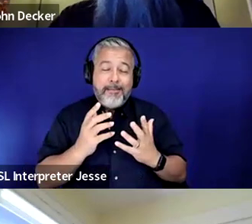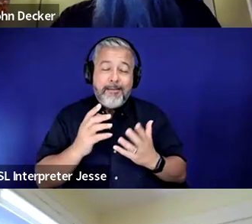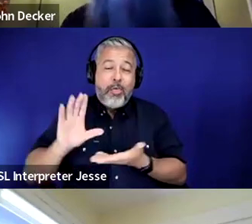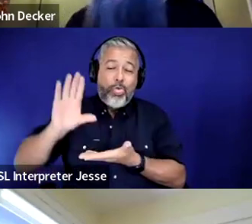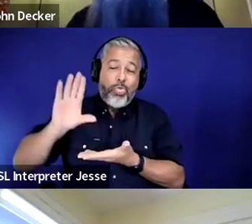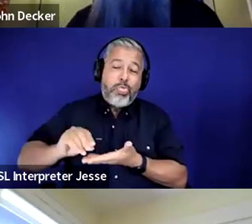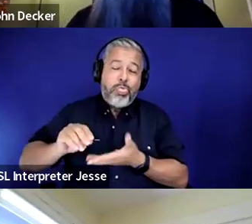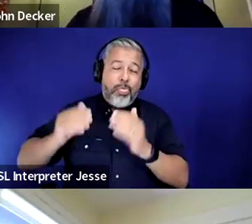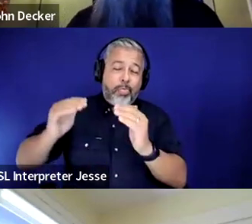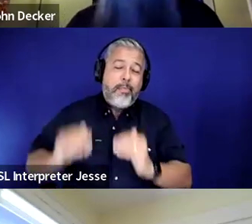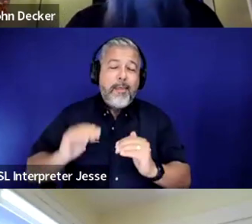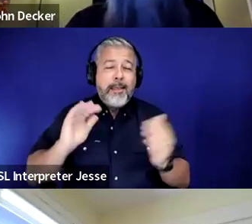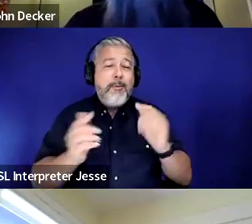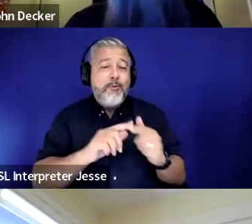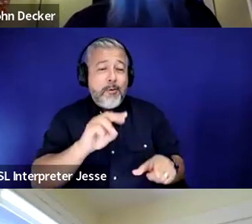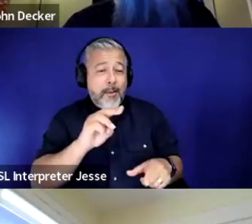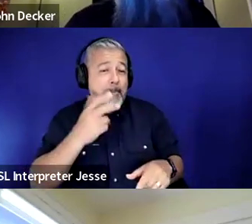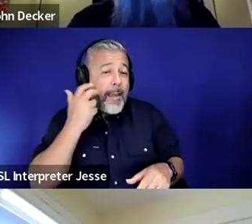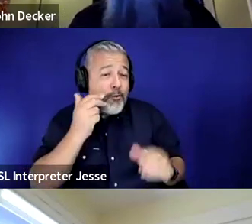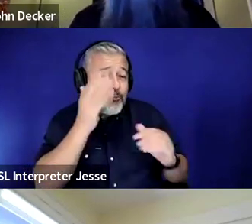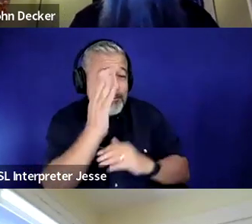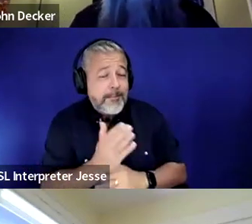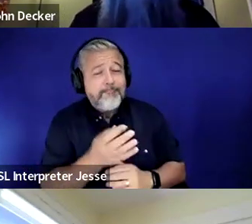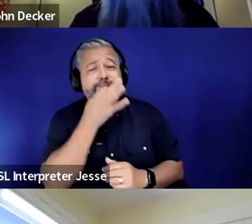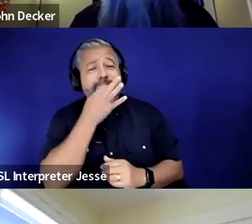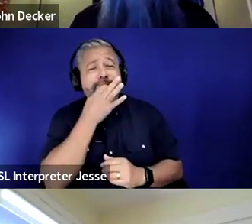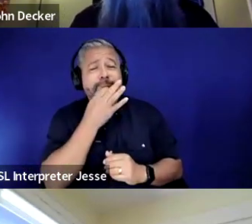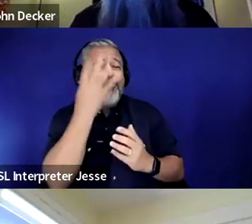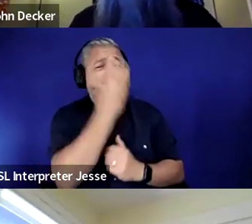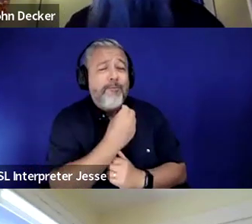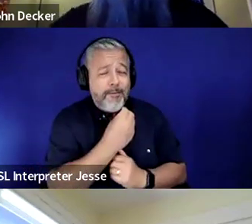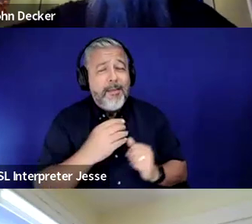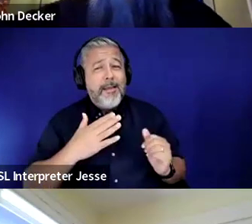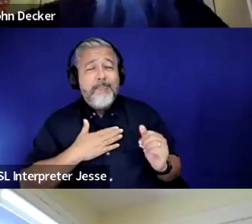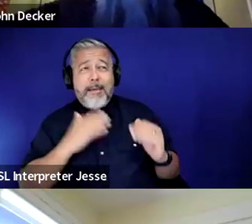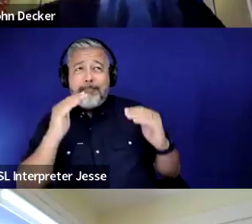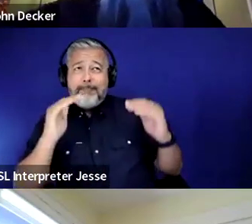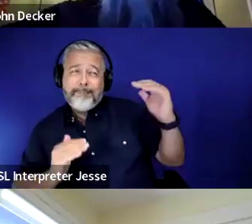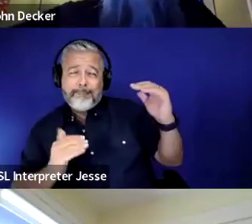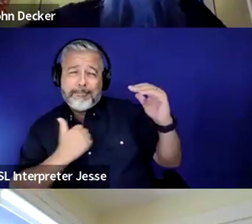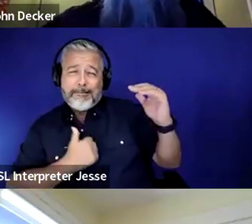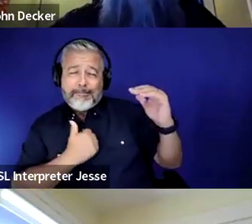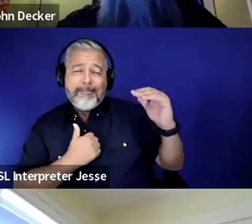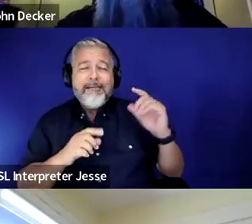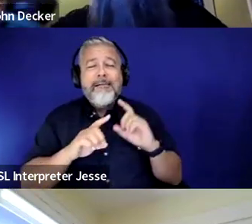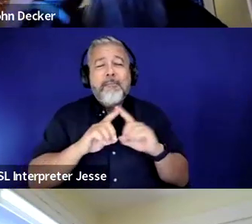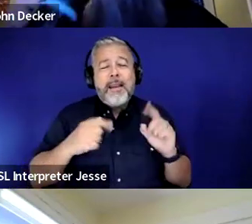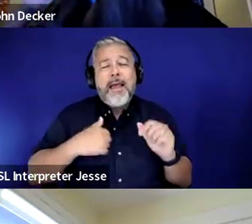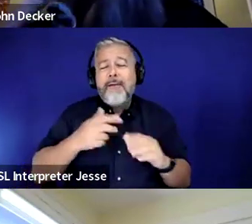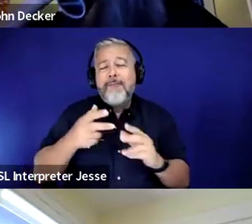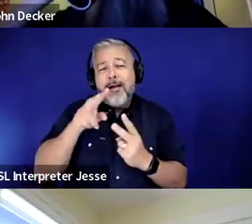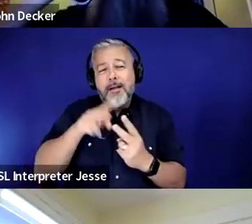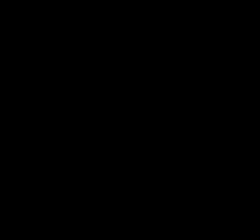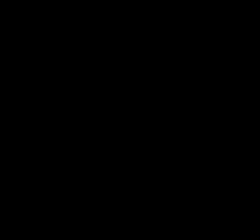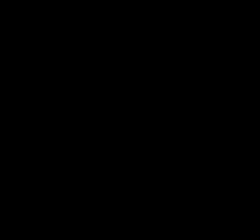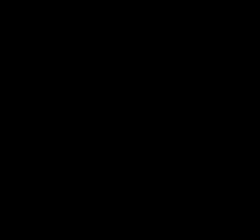Michael's presentation, which was so lovely. But I just have a couple flyers that I will throw